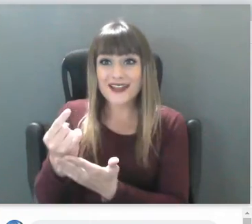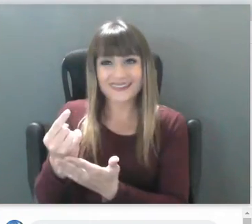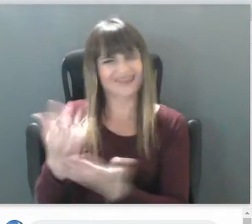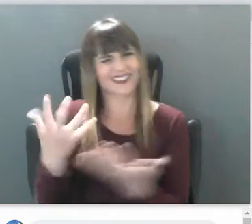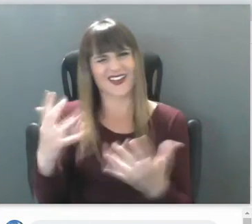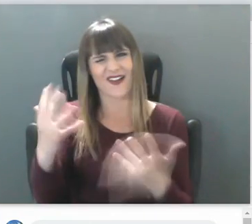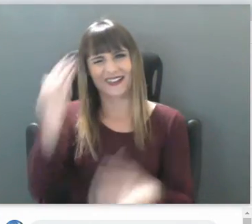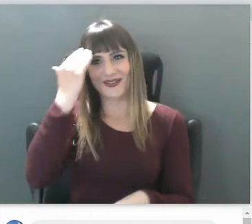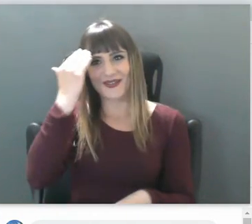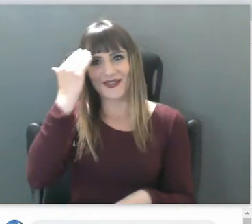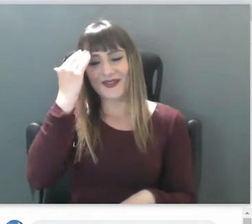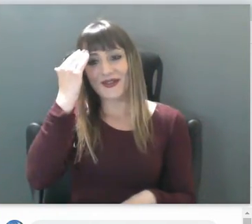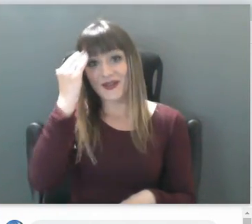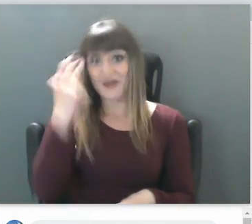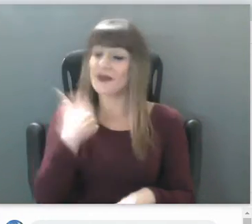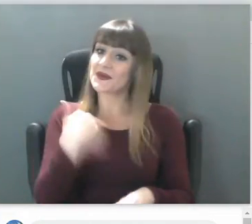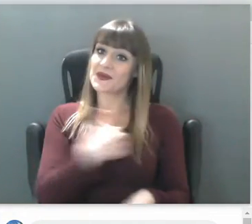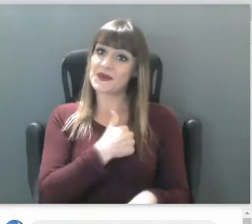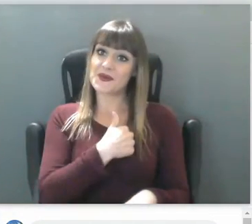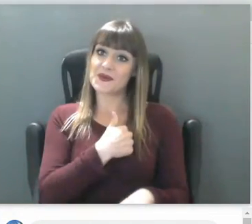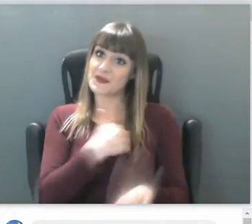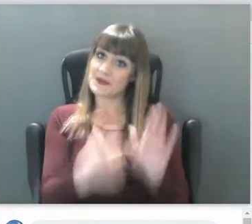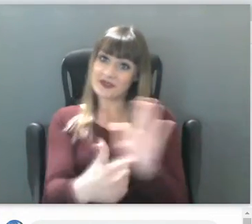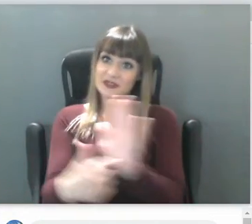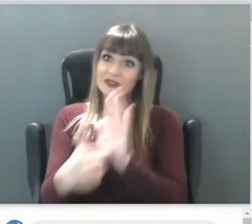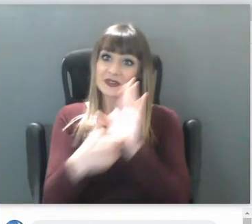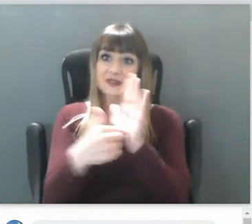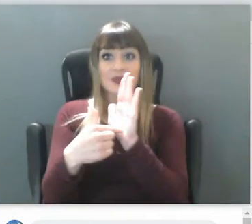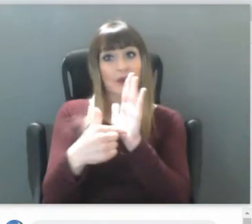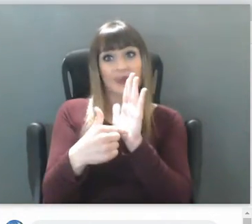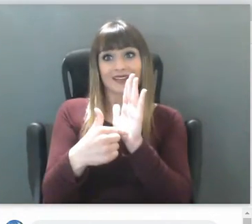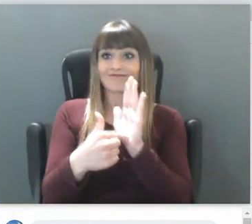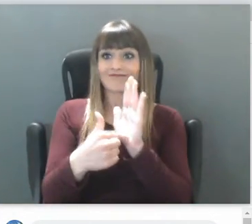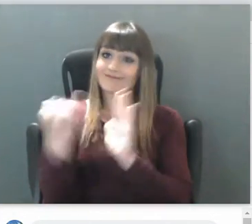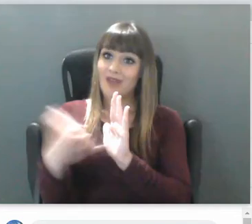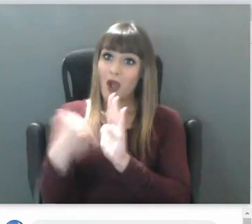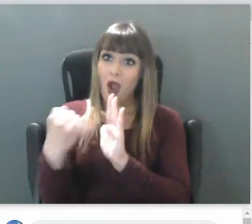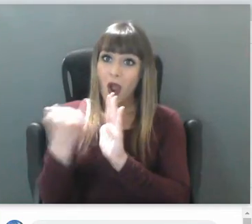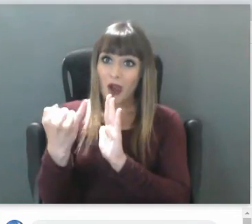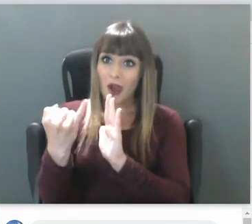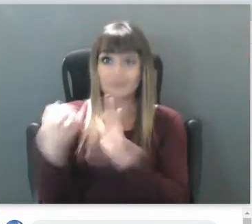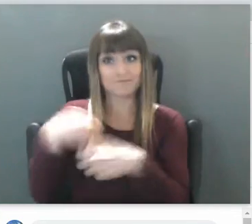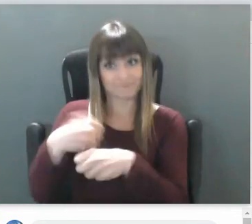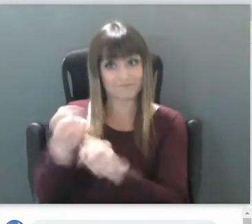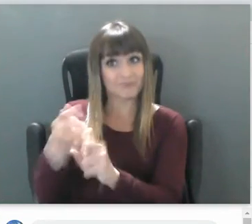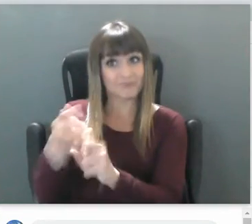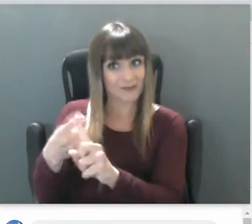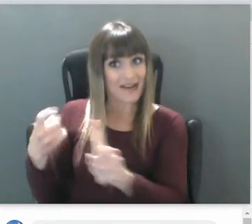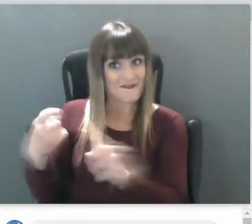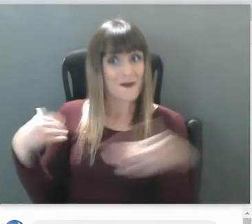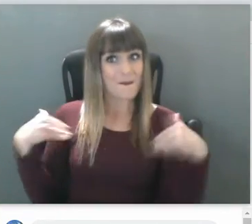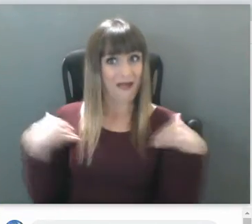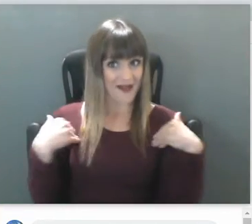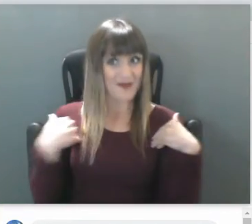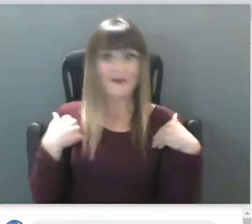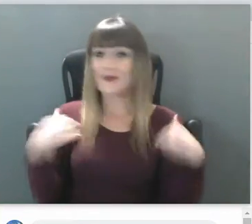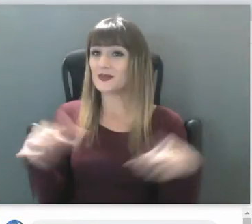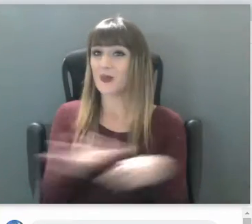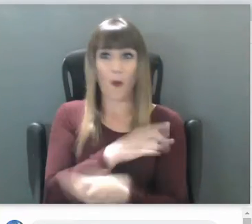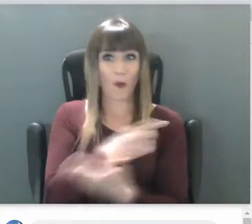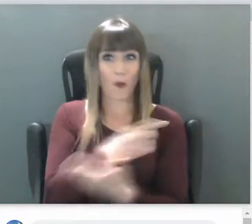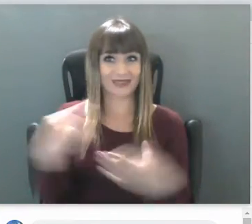art produced by our various animals all week long. Now, yesterday we were off because we